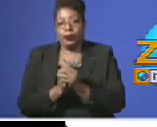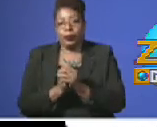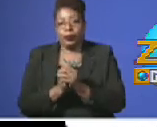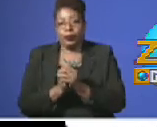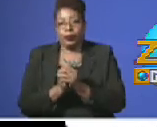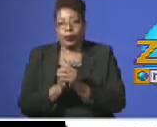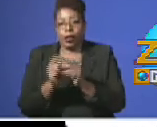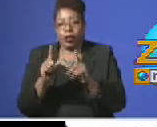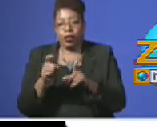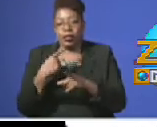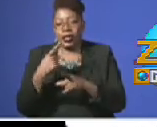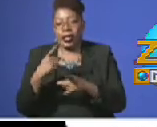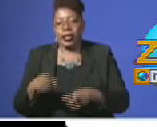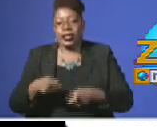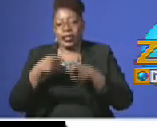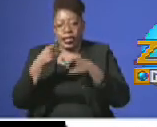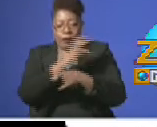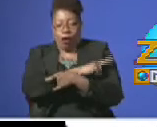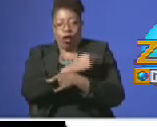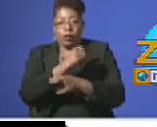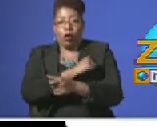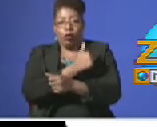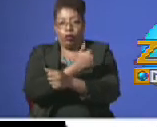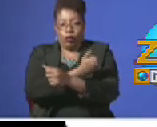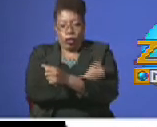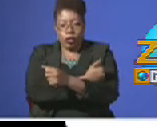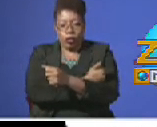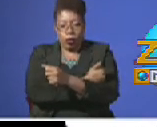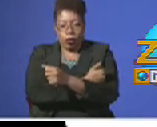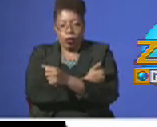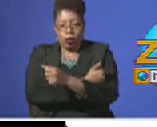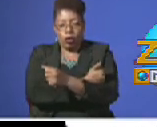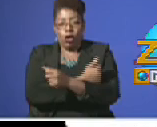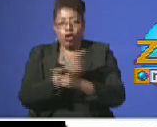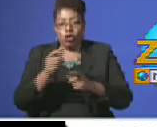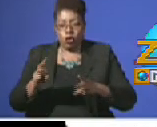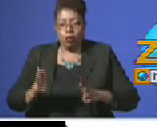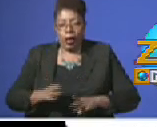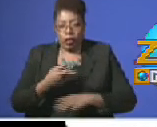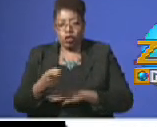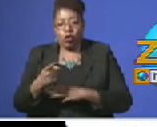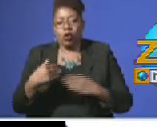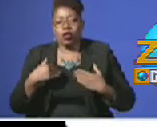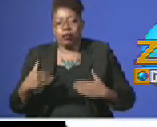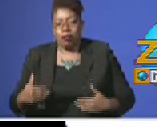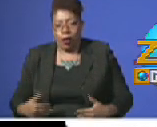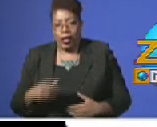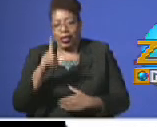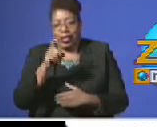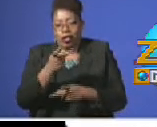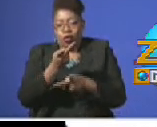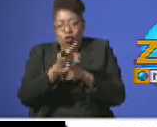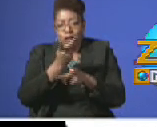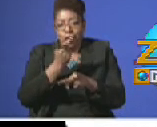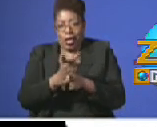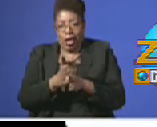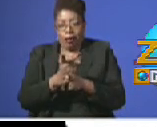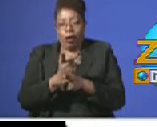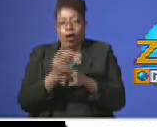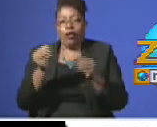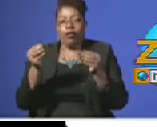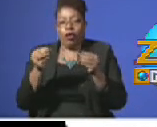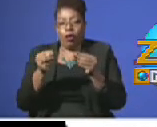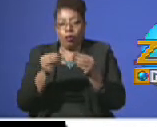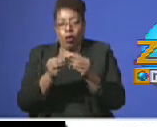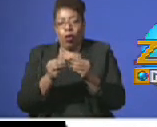Now, Weish says this will give hospital officials the opportunity to properly manage those bodies, which must be kept for further